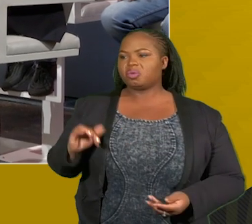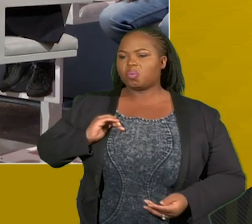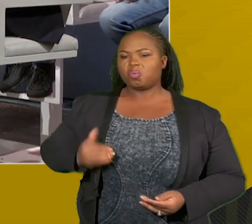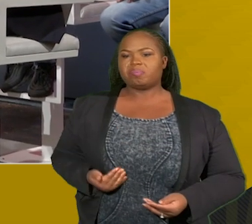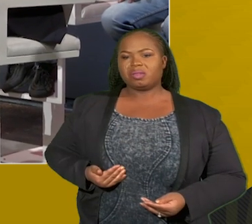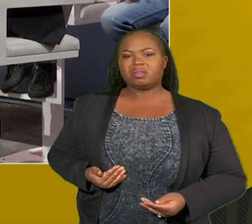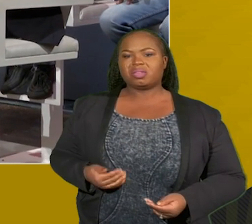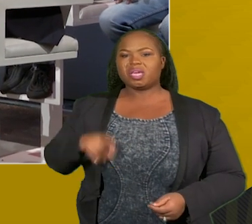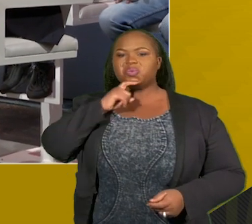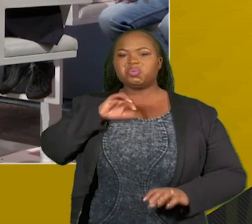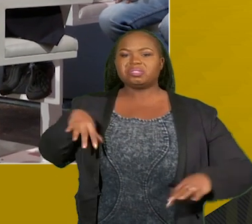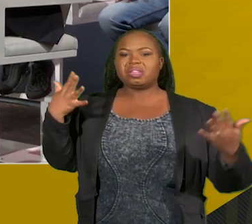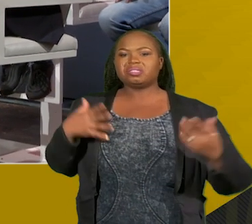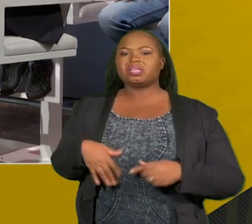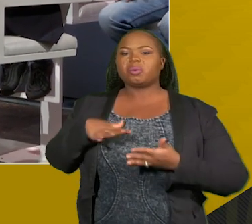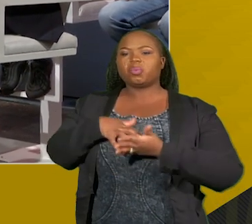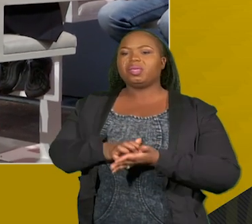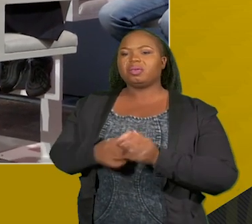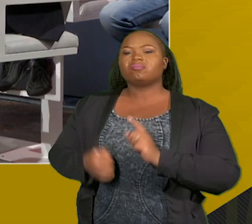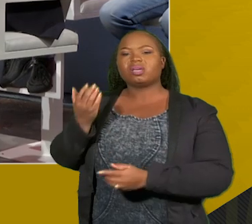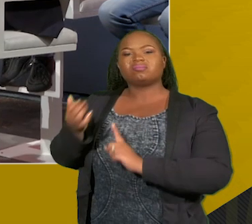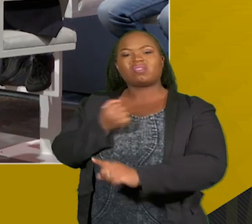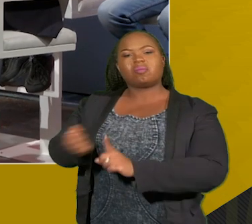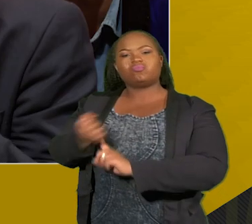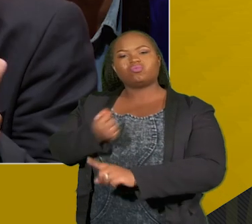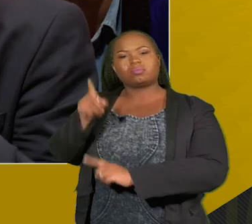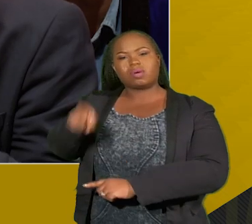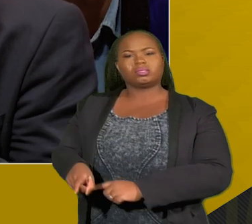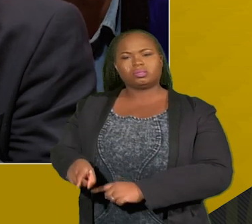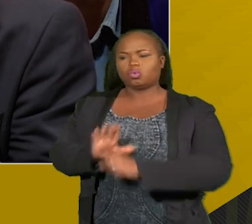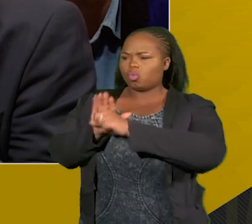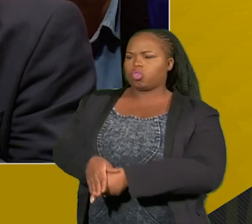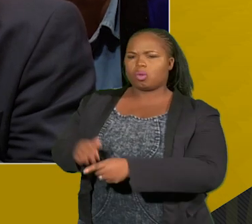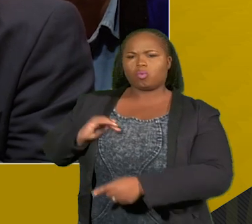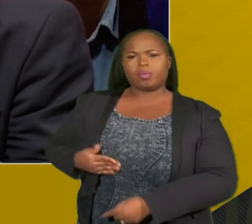yaore bomme tshwantse ba shapiwe or bomme ba tshwantse ba nkele ko class.